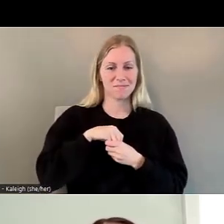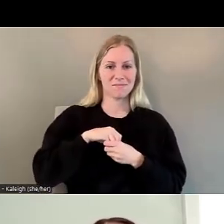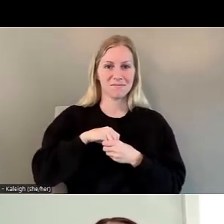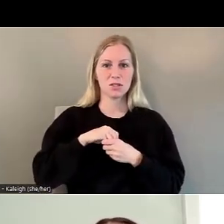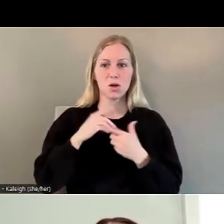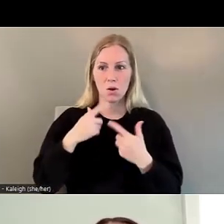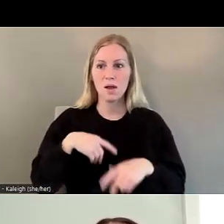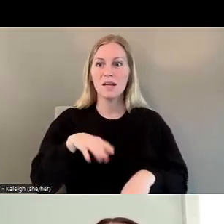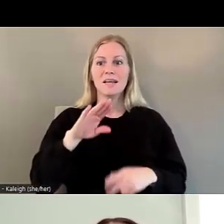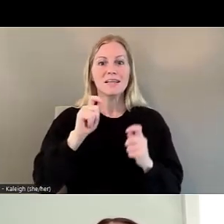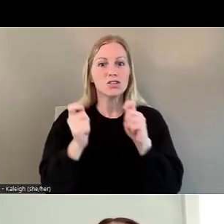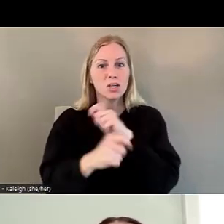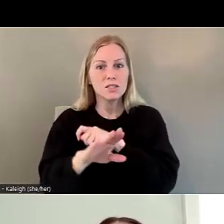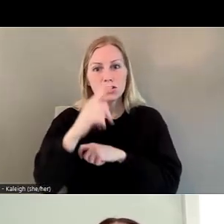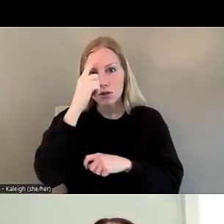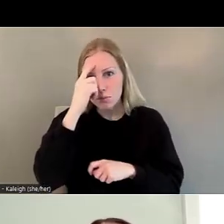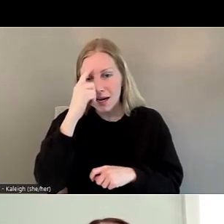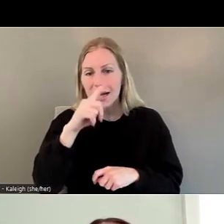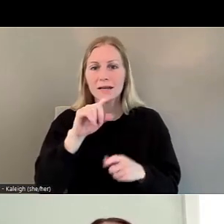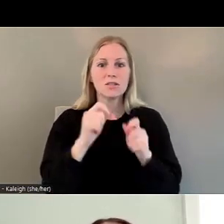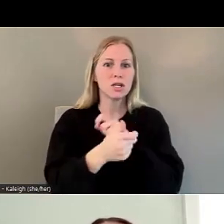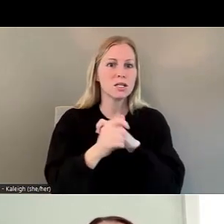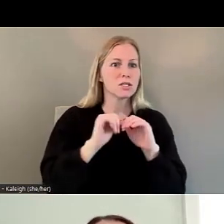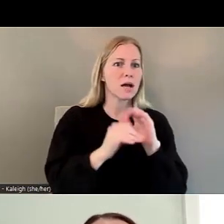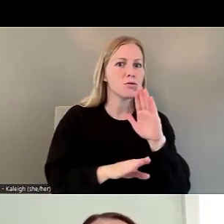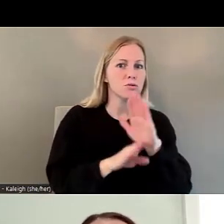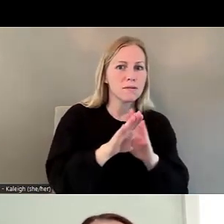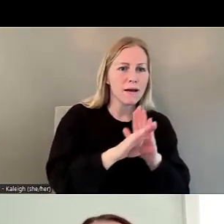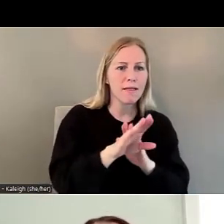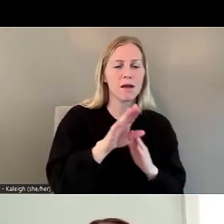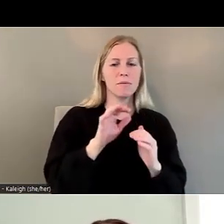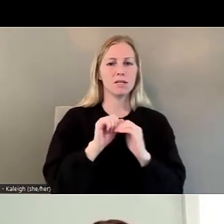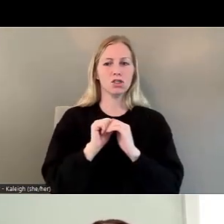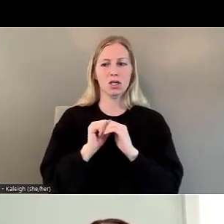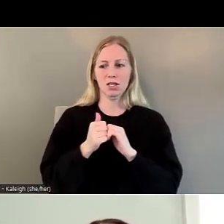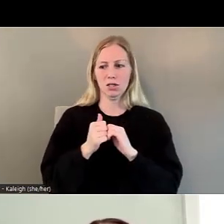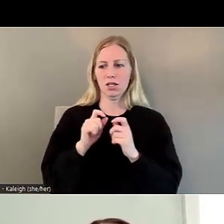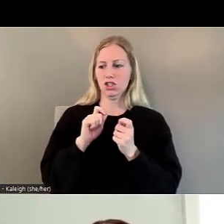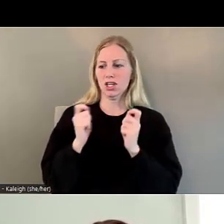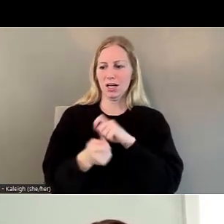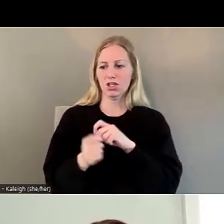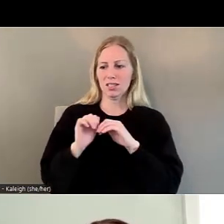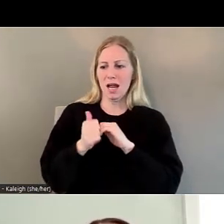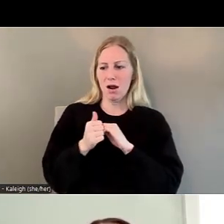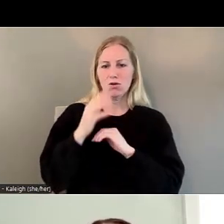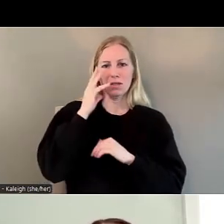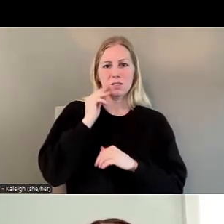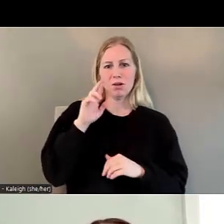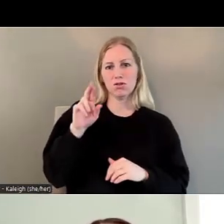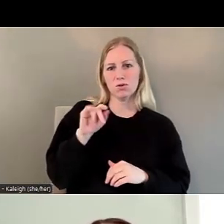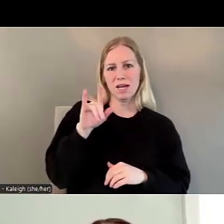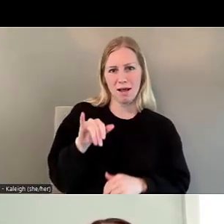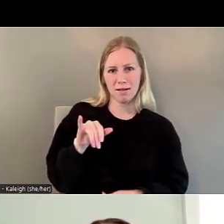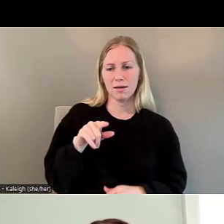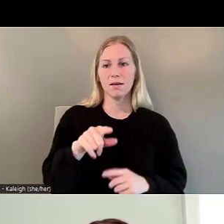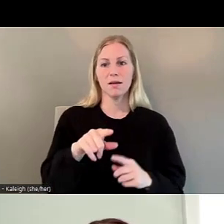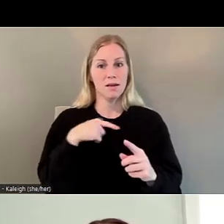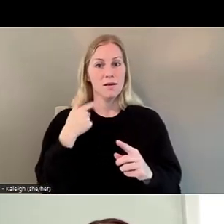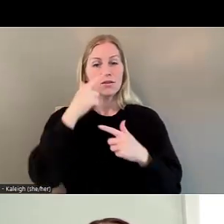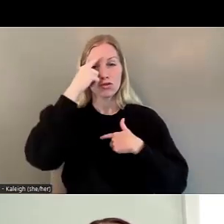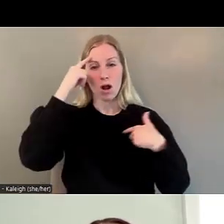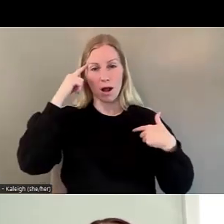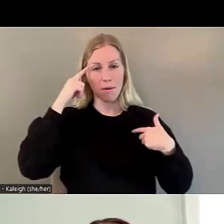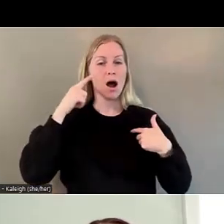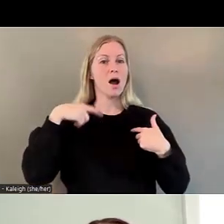and it changes how it develops. It changes the way your reality is experienced. Trauma trains your brain to expect danger and